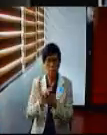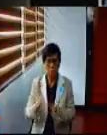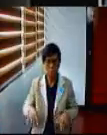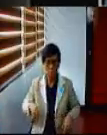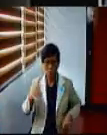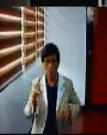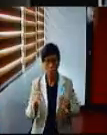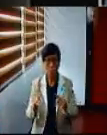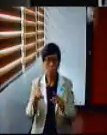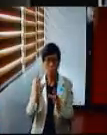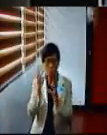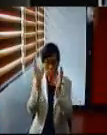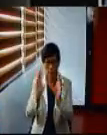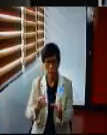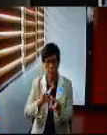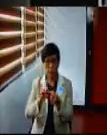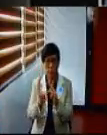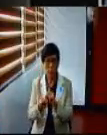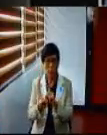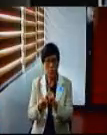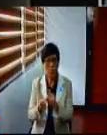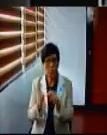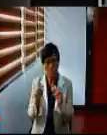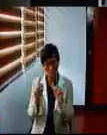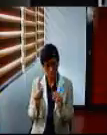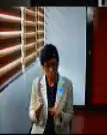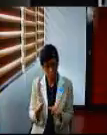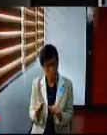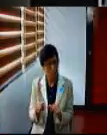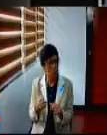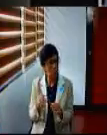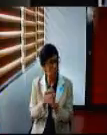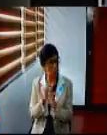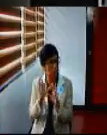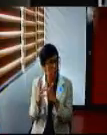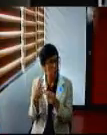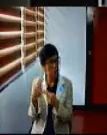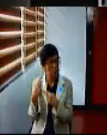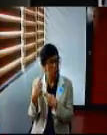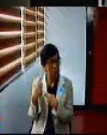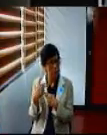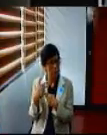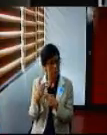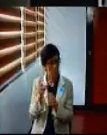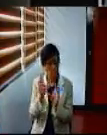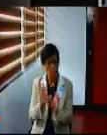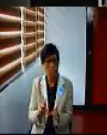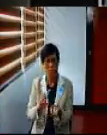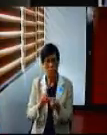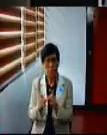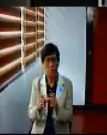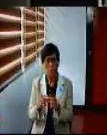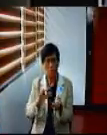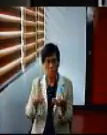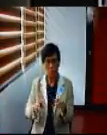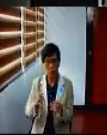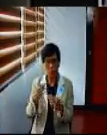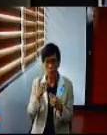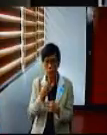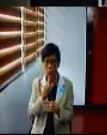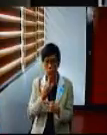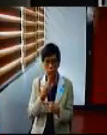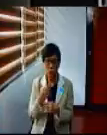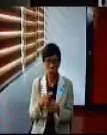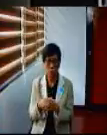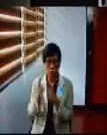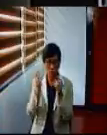change. It is my clear understanding that climate change poses serious human risk in a whole variety of ways